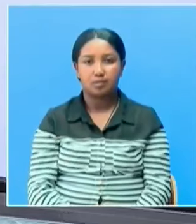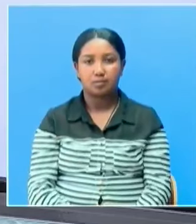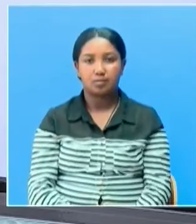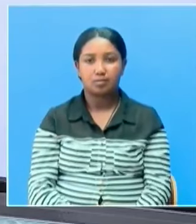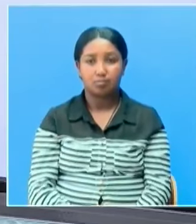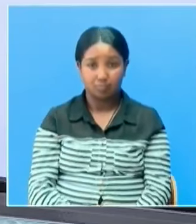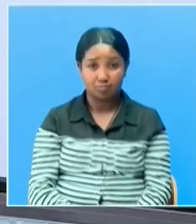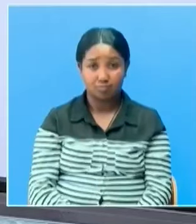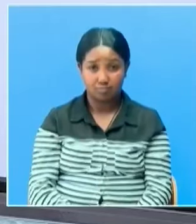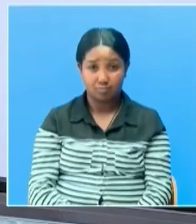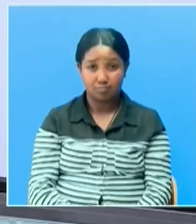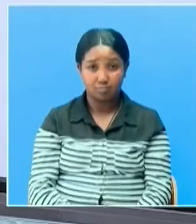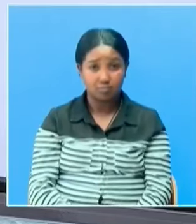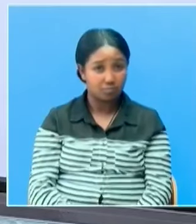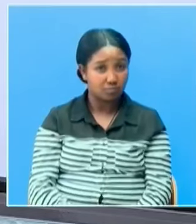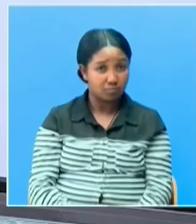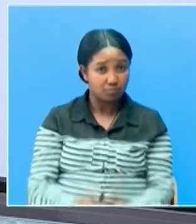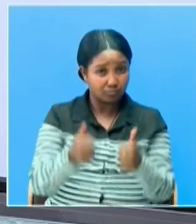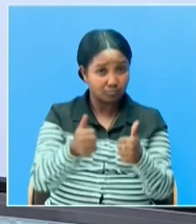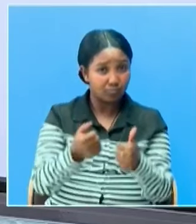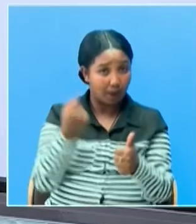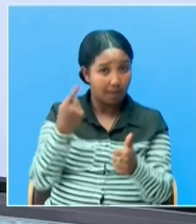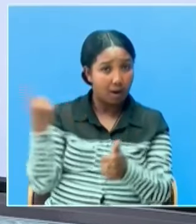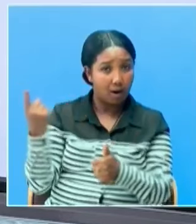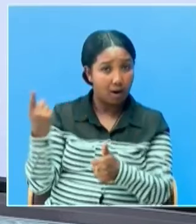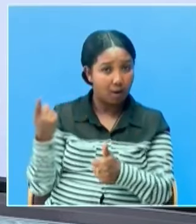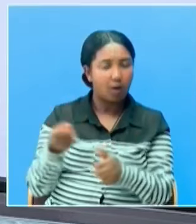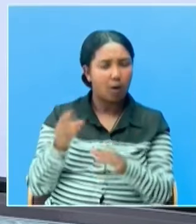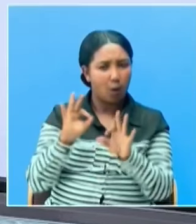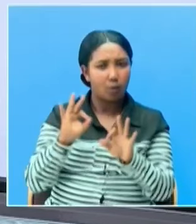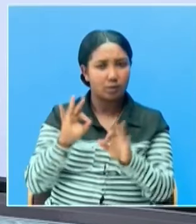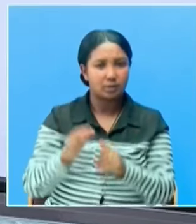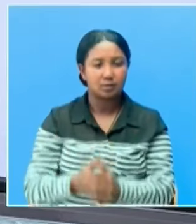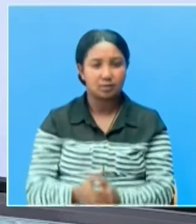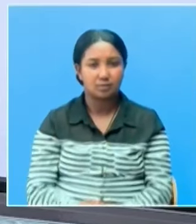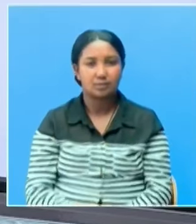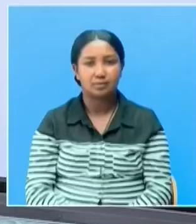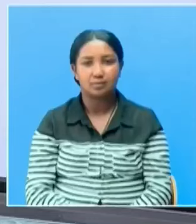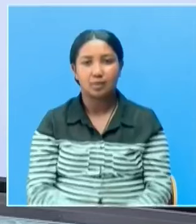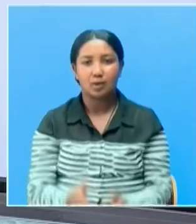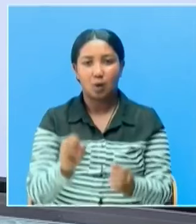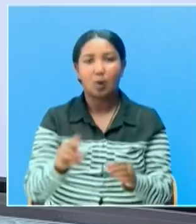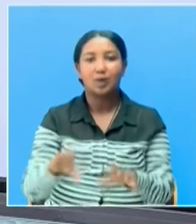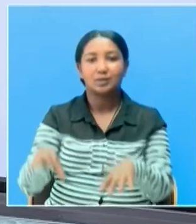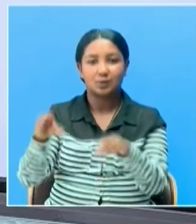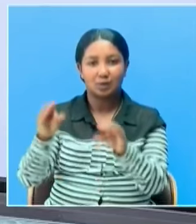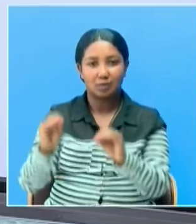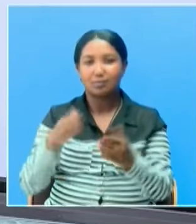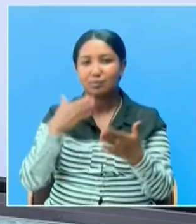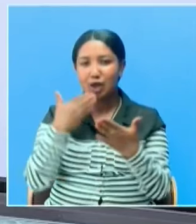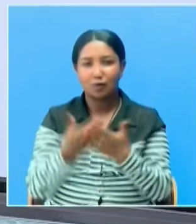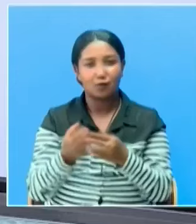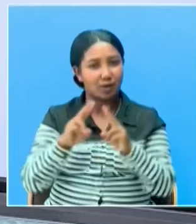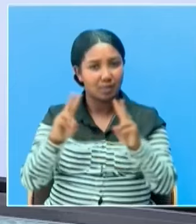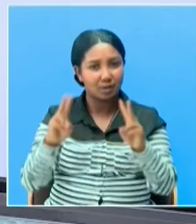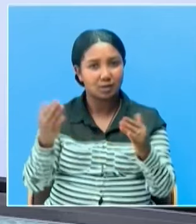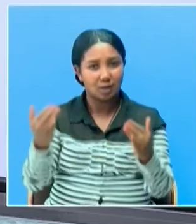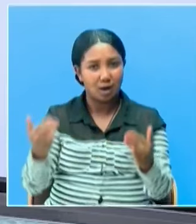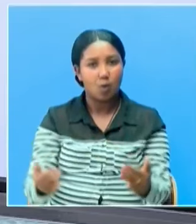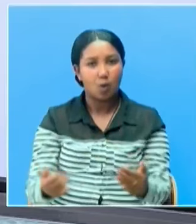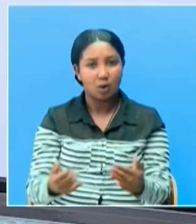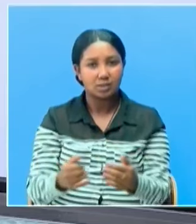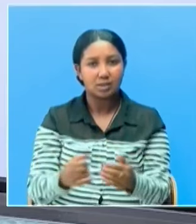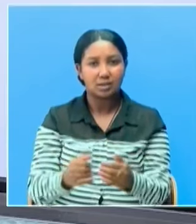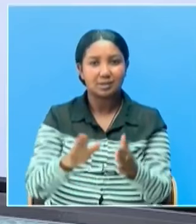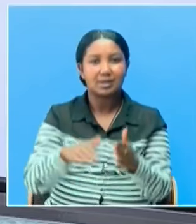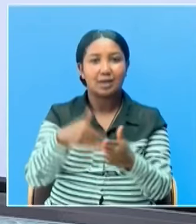I hope you have got me. Excellent. Okay, students, thank you very much. Now we will say something about